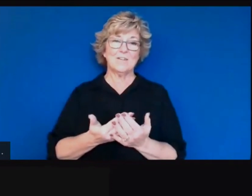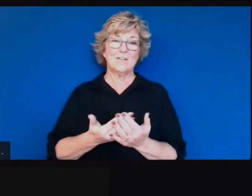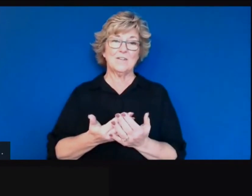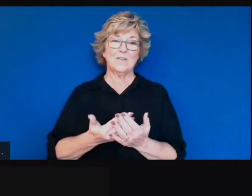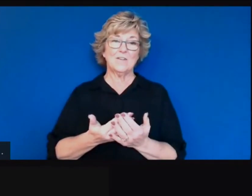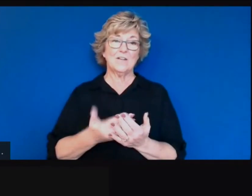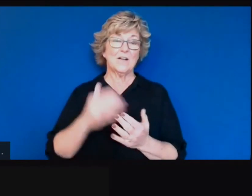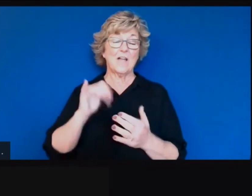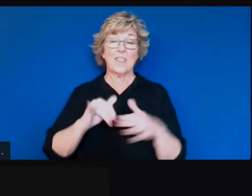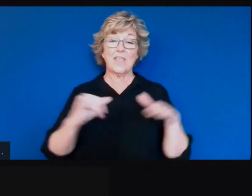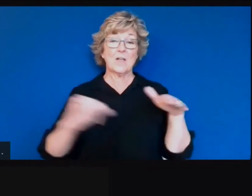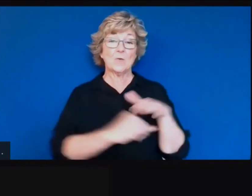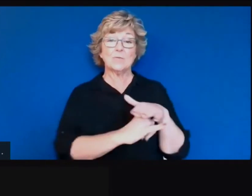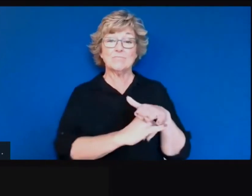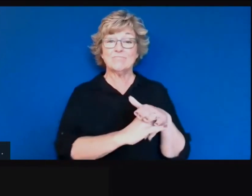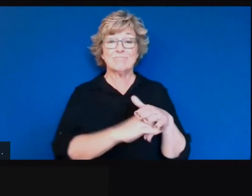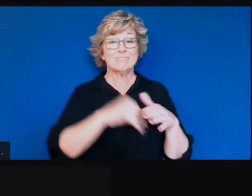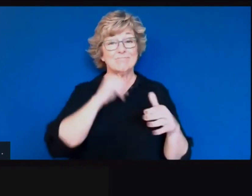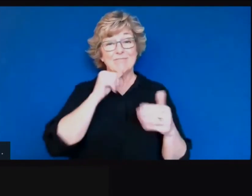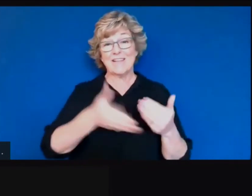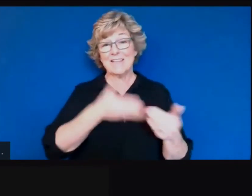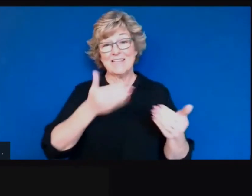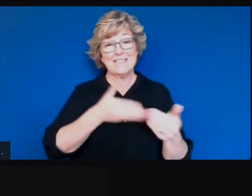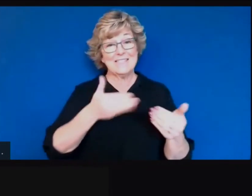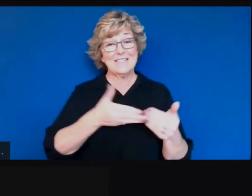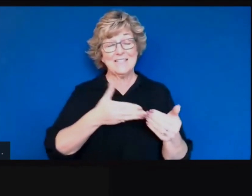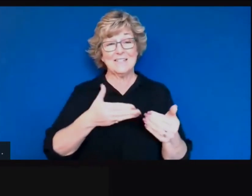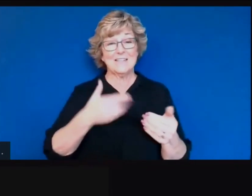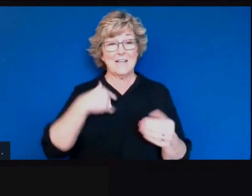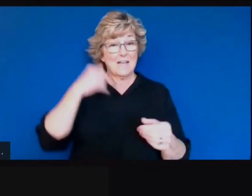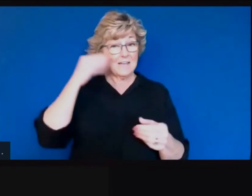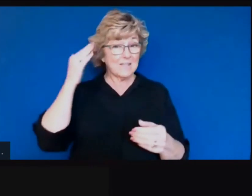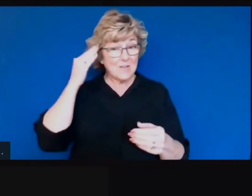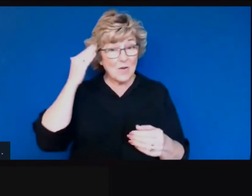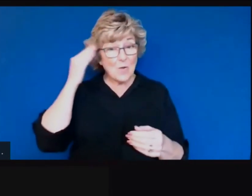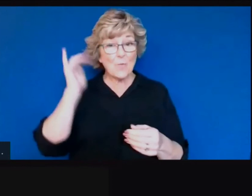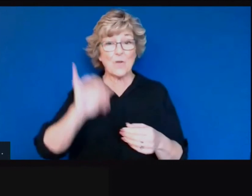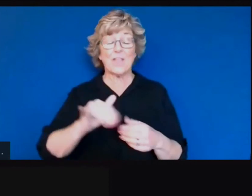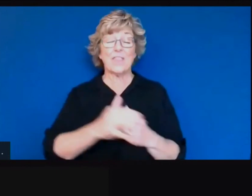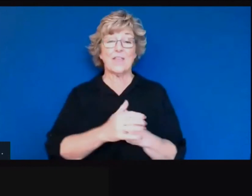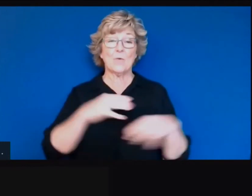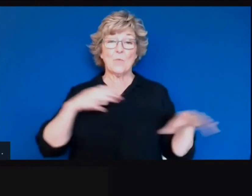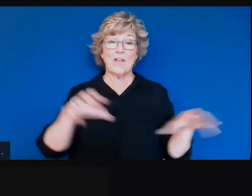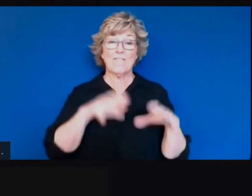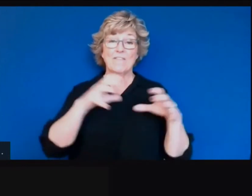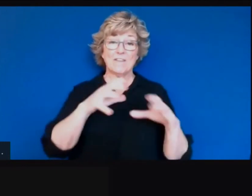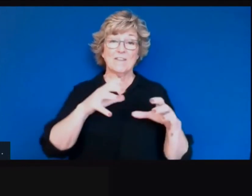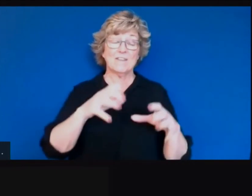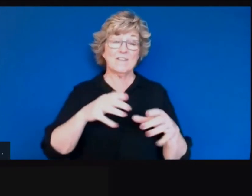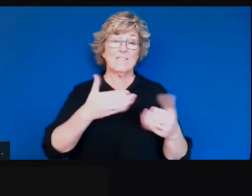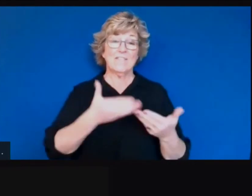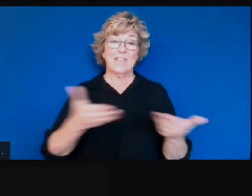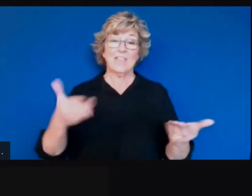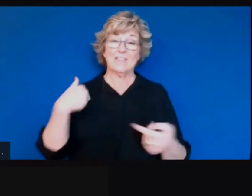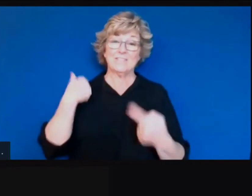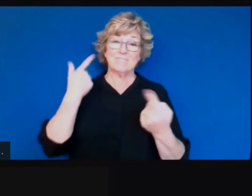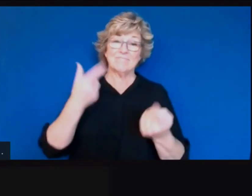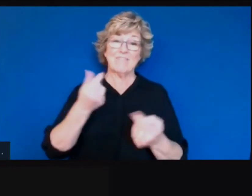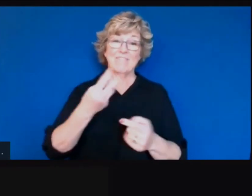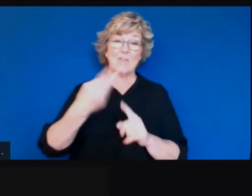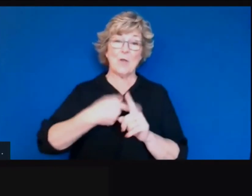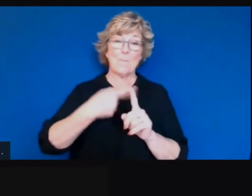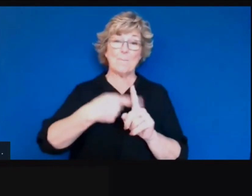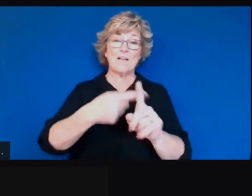these quarantines aren't easy on anybody, and we're mindful of that. That's why we did a lot of things over the course of the last number of months on